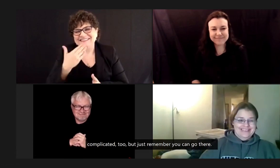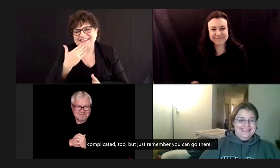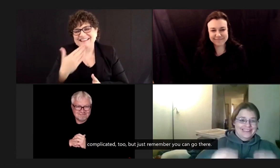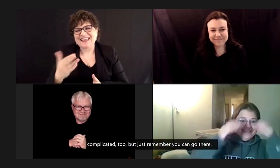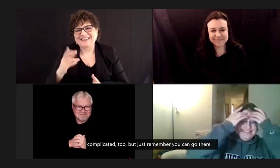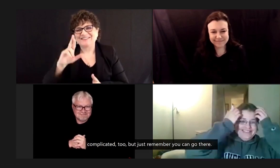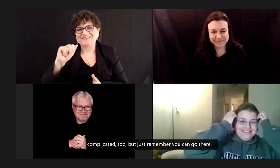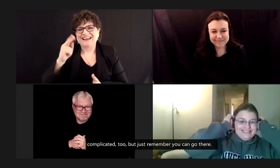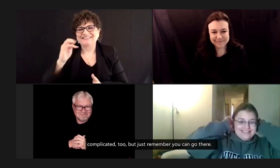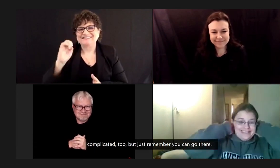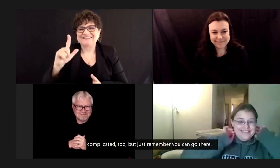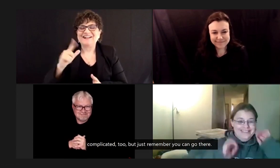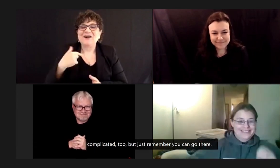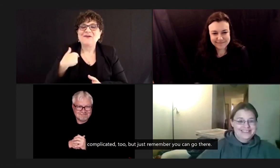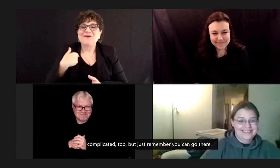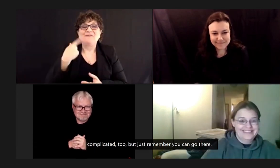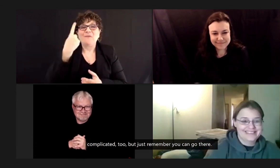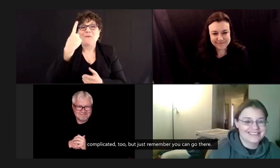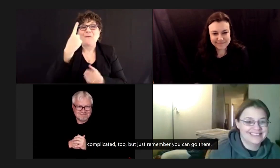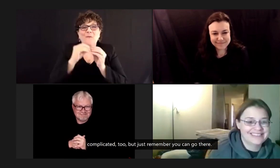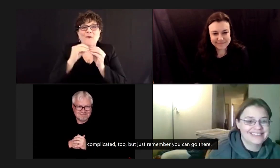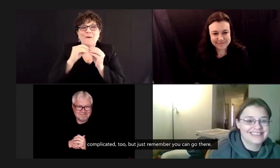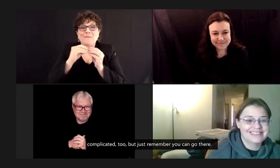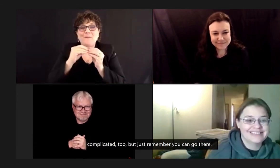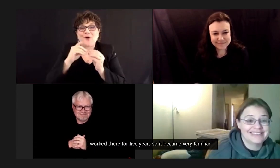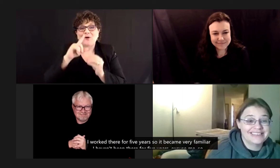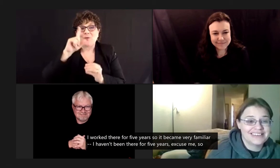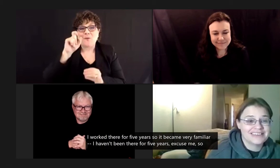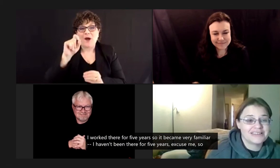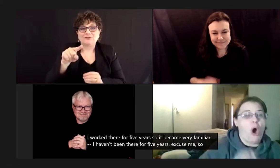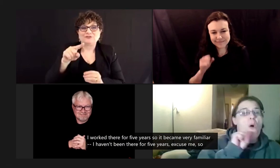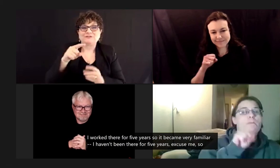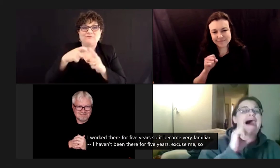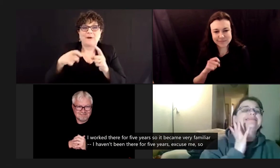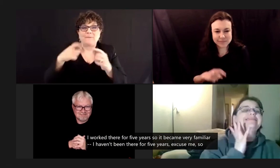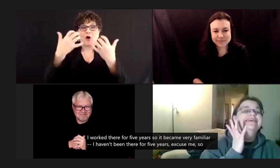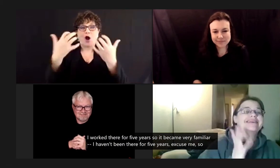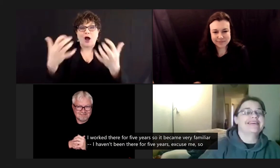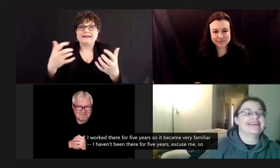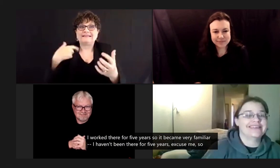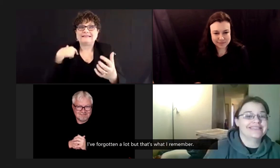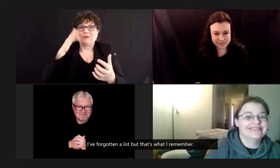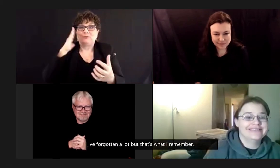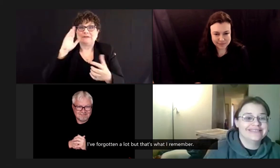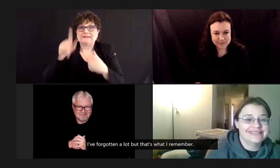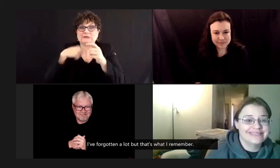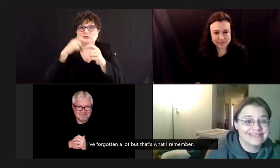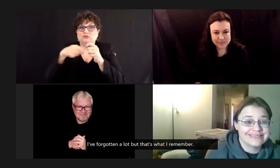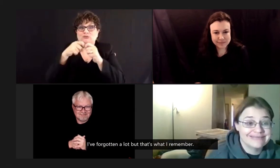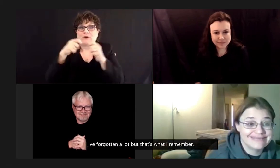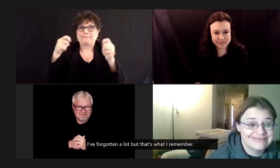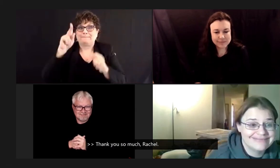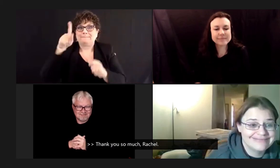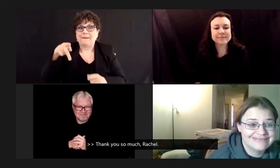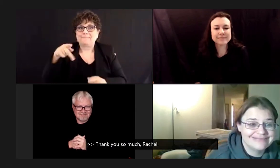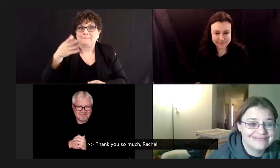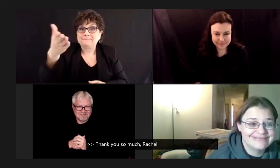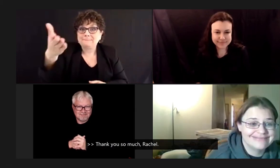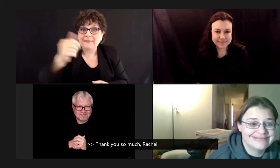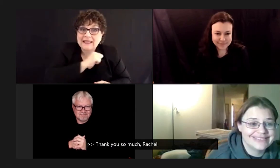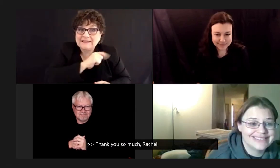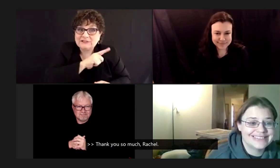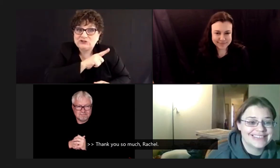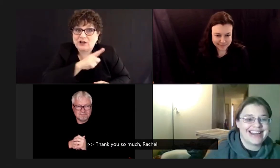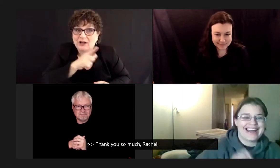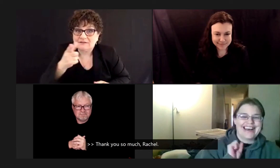a lot, but that's what I remember. Thank you so much, Rachel. It seems we do have one more question from the